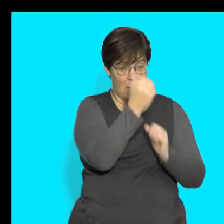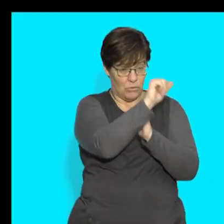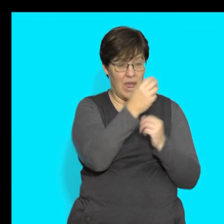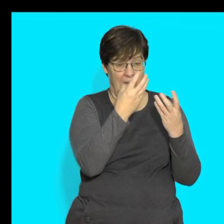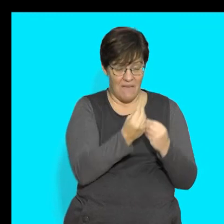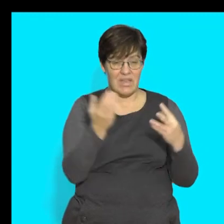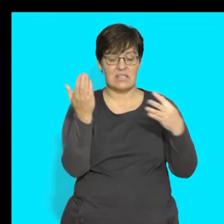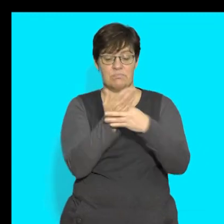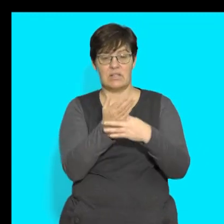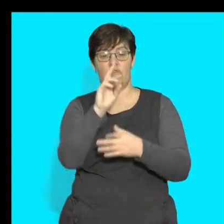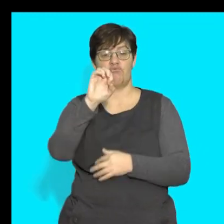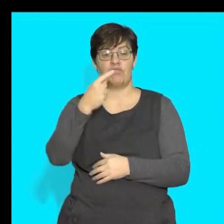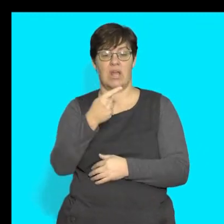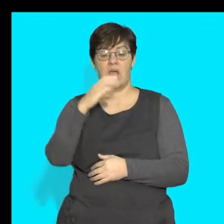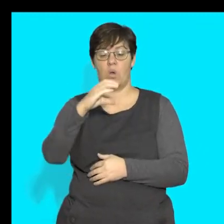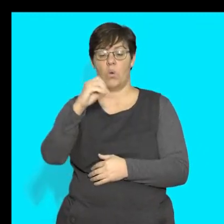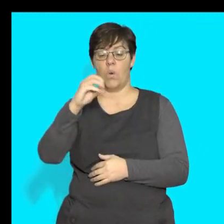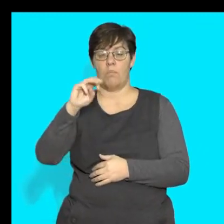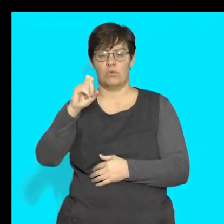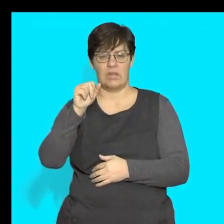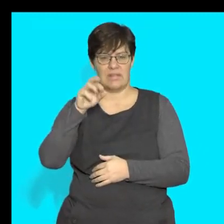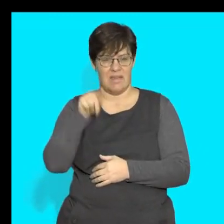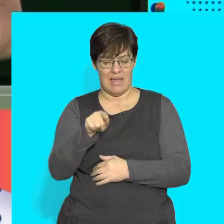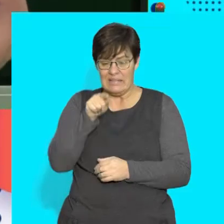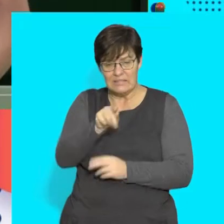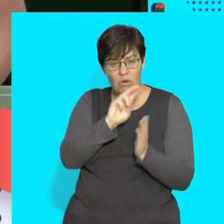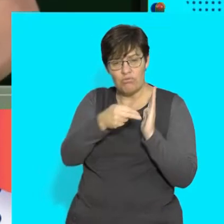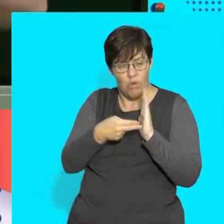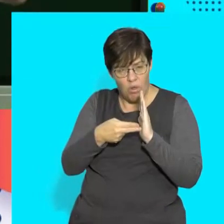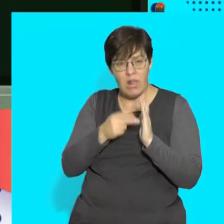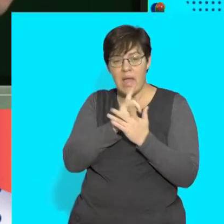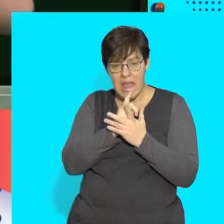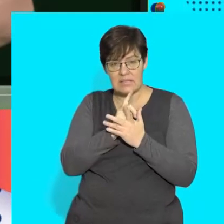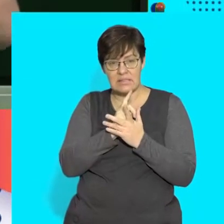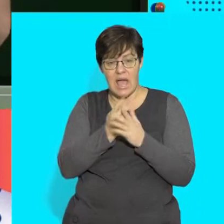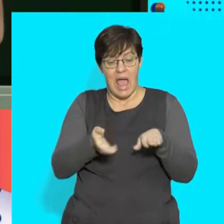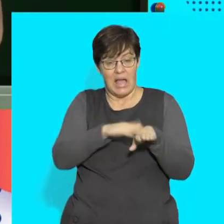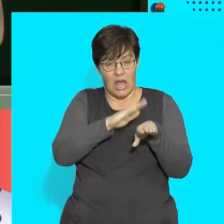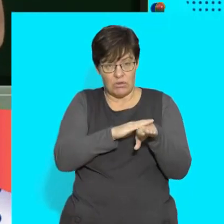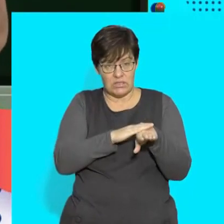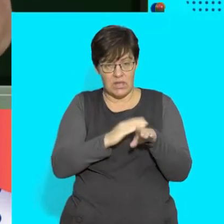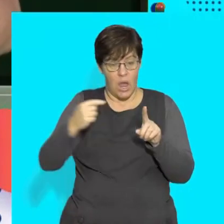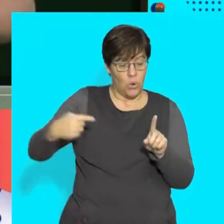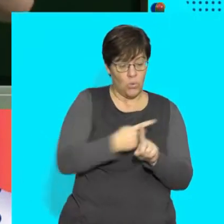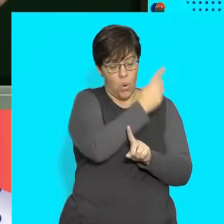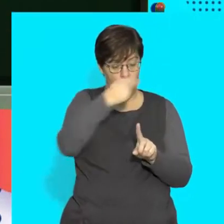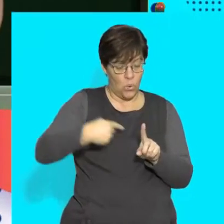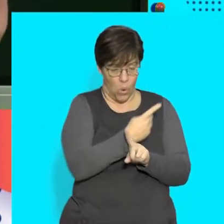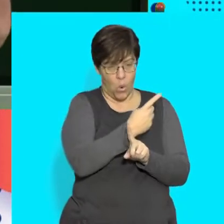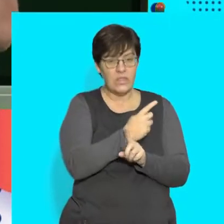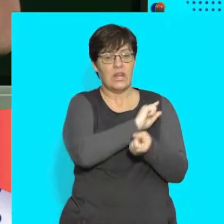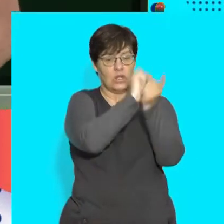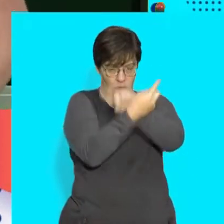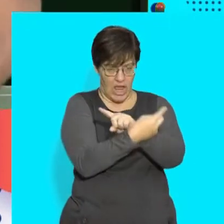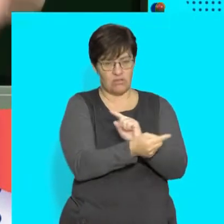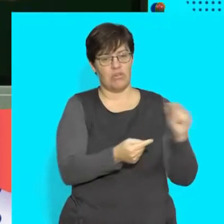ring commutator, and that split ring commutator's role is to change the direction of the current as the coil